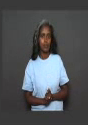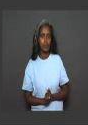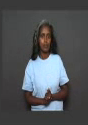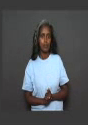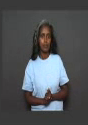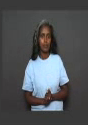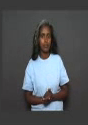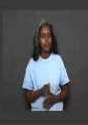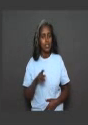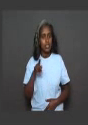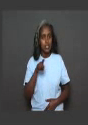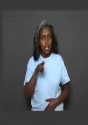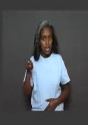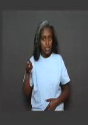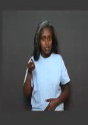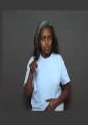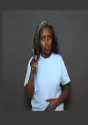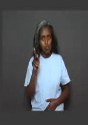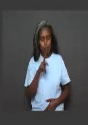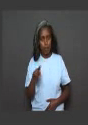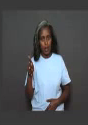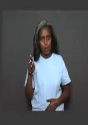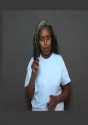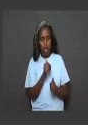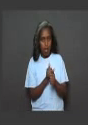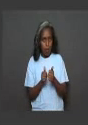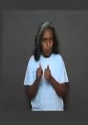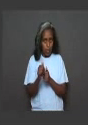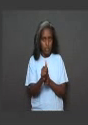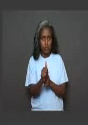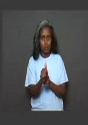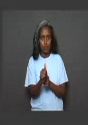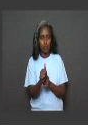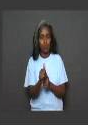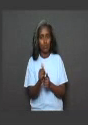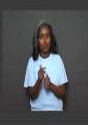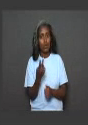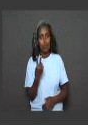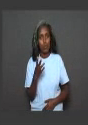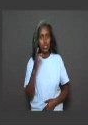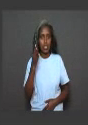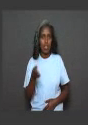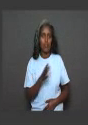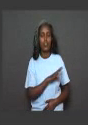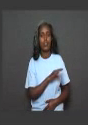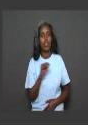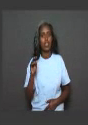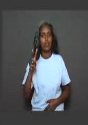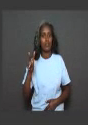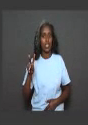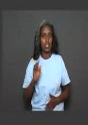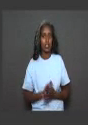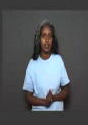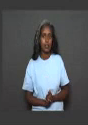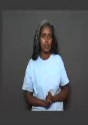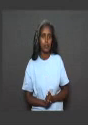The axis of the parabola passes through both F and V.